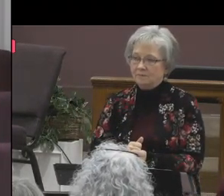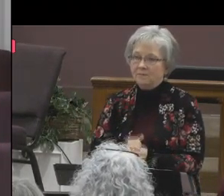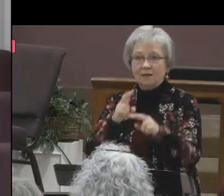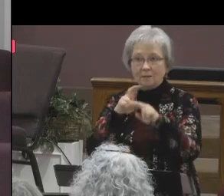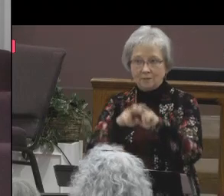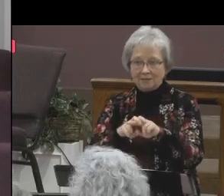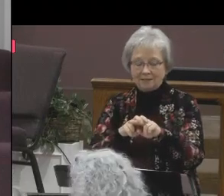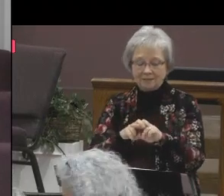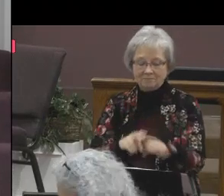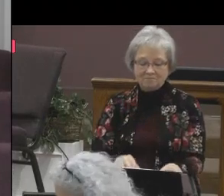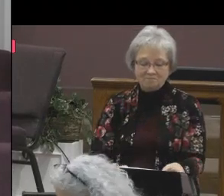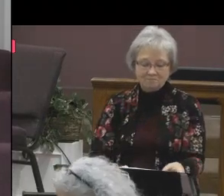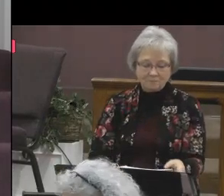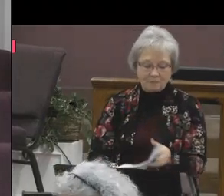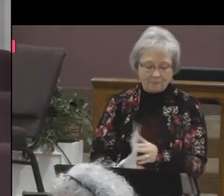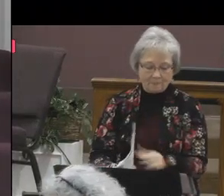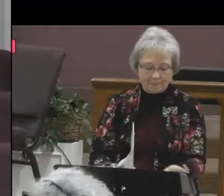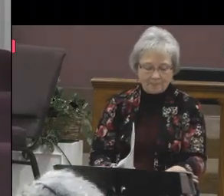be seated.